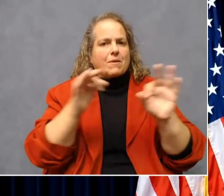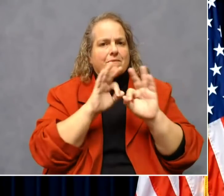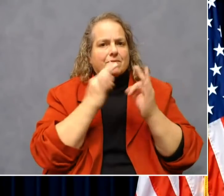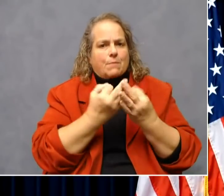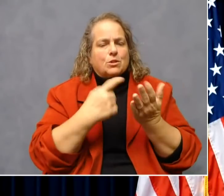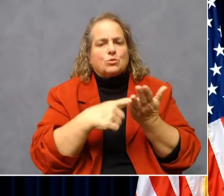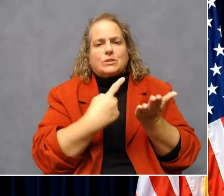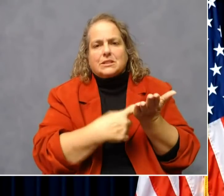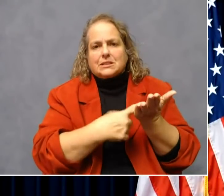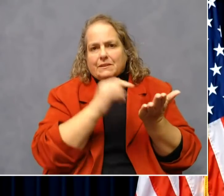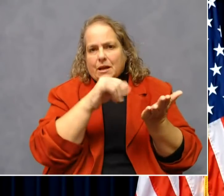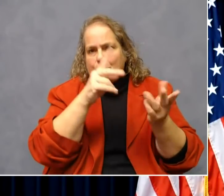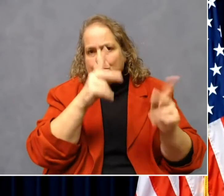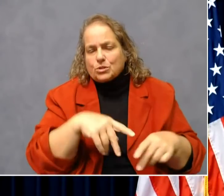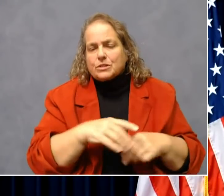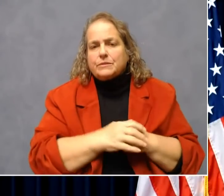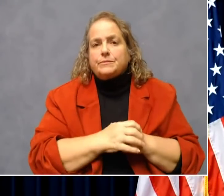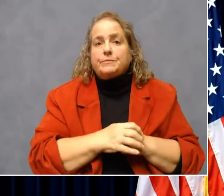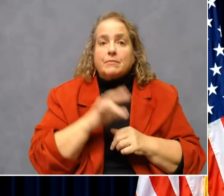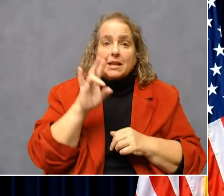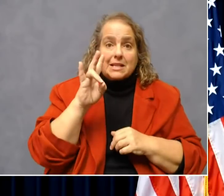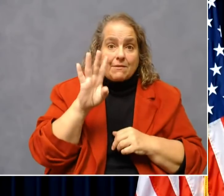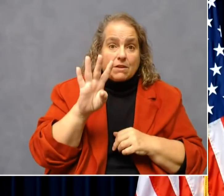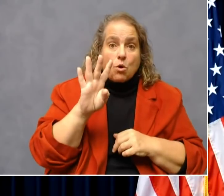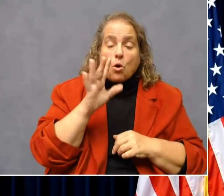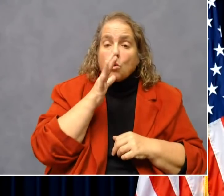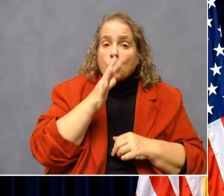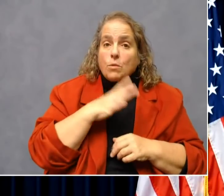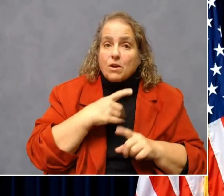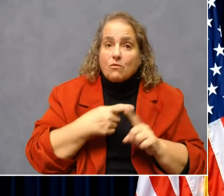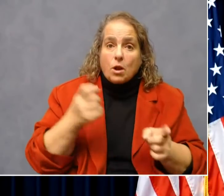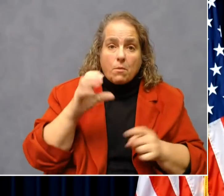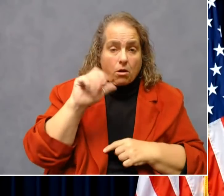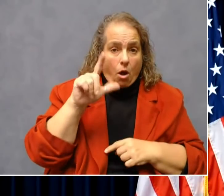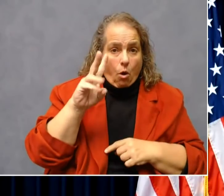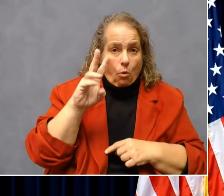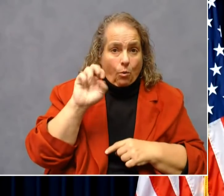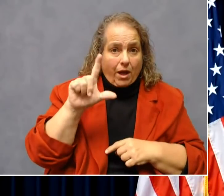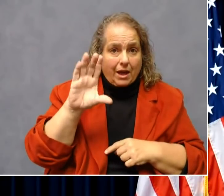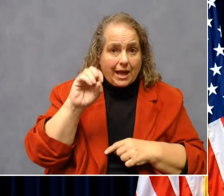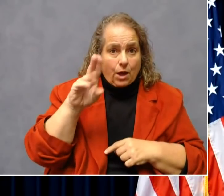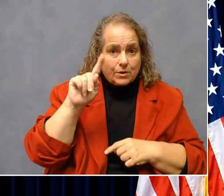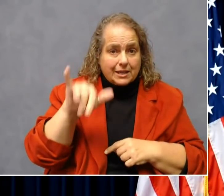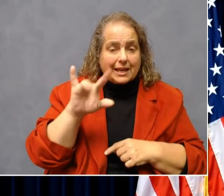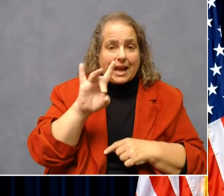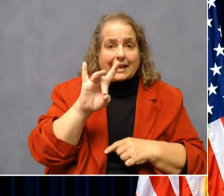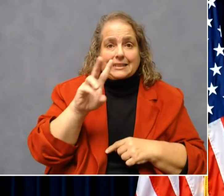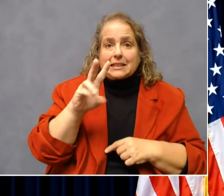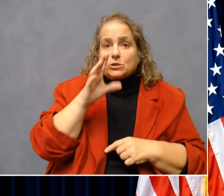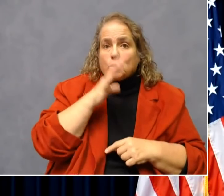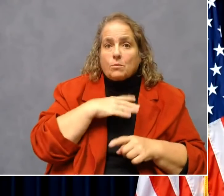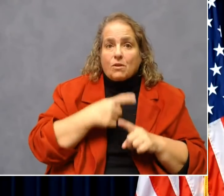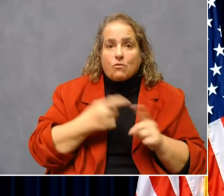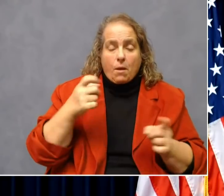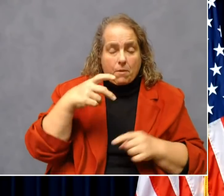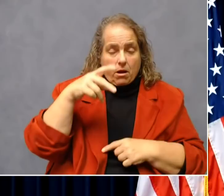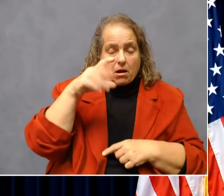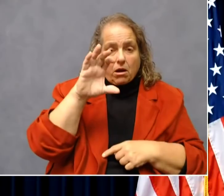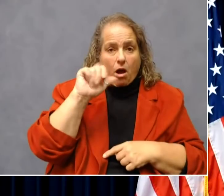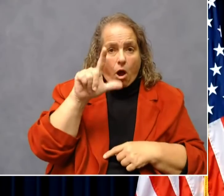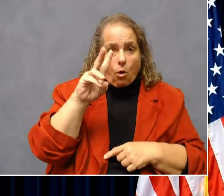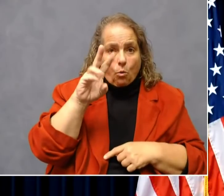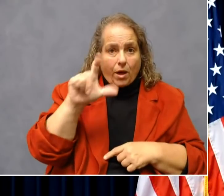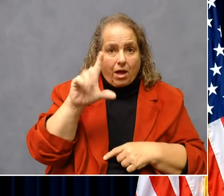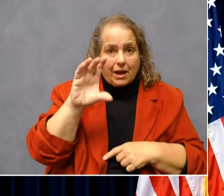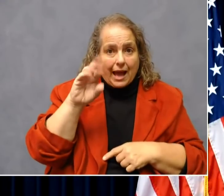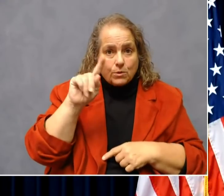They include a 74-year-old woman from Caldwell County, an 86-year-old woman from Caldwell County, a 50-year-old